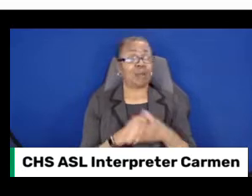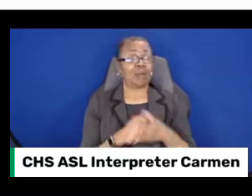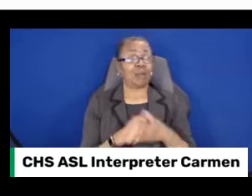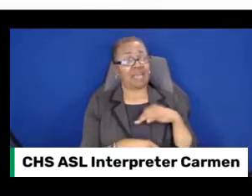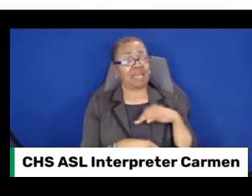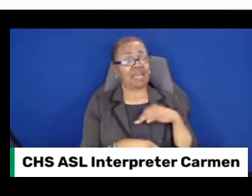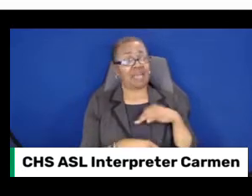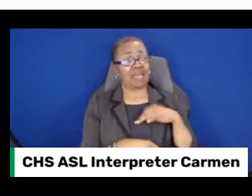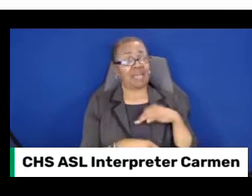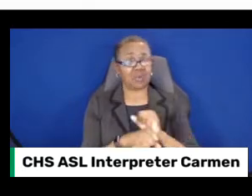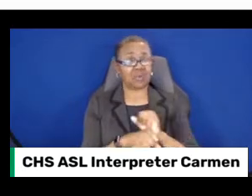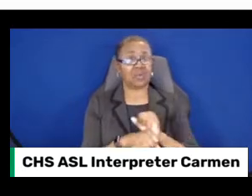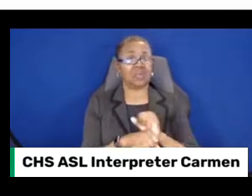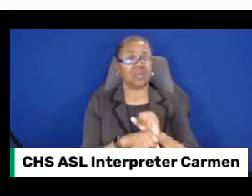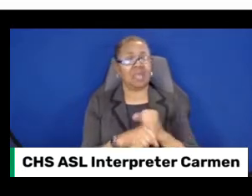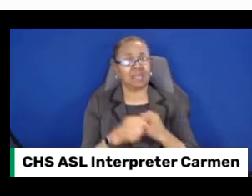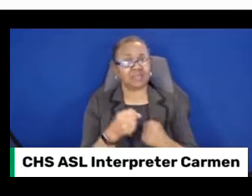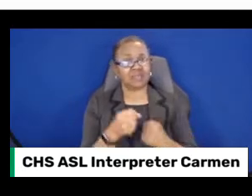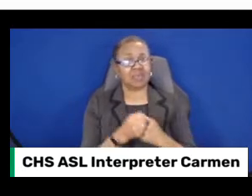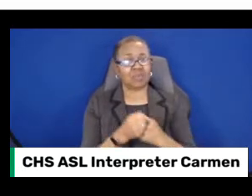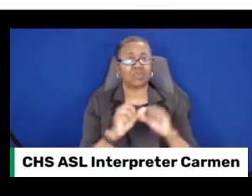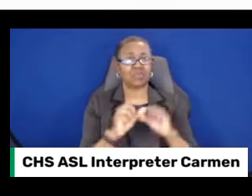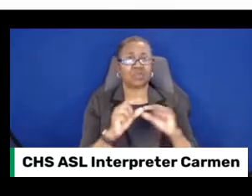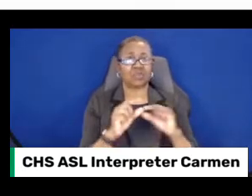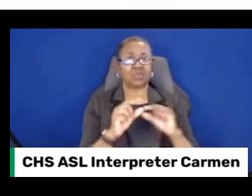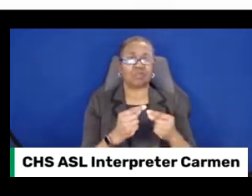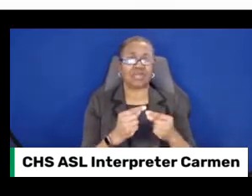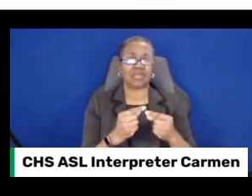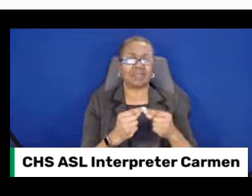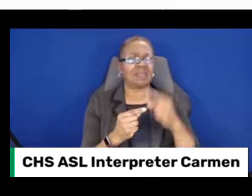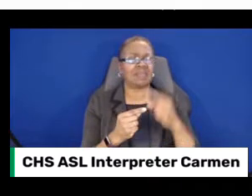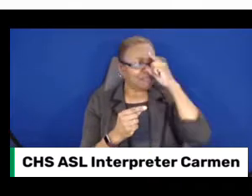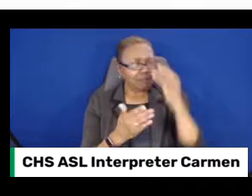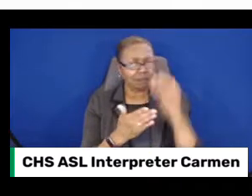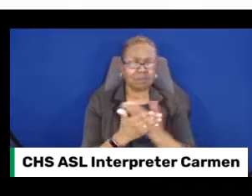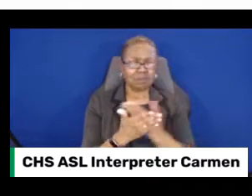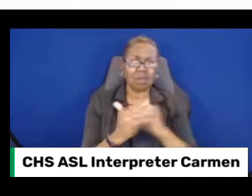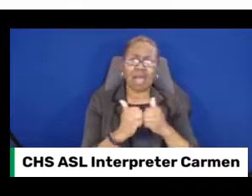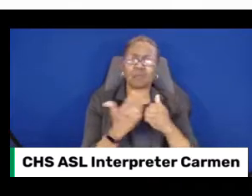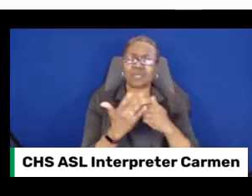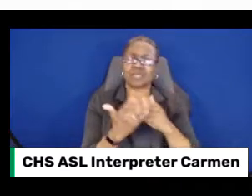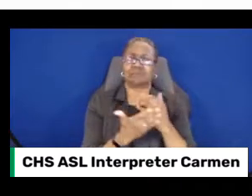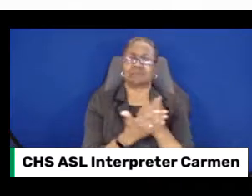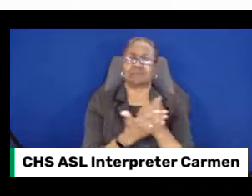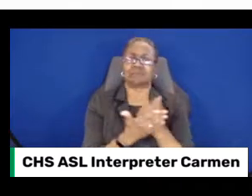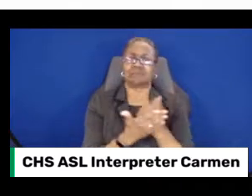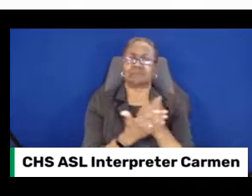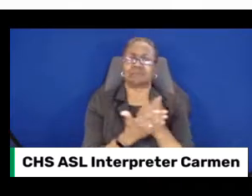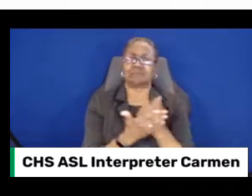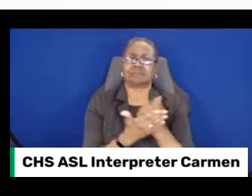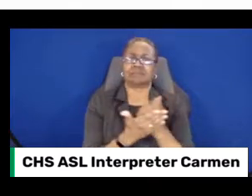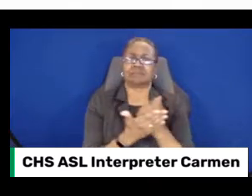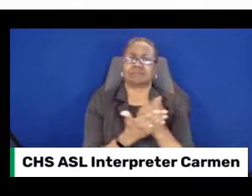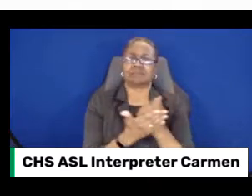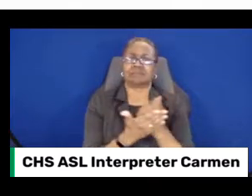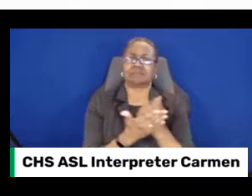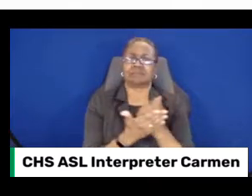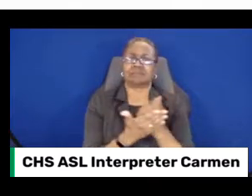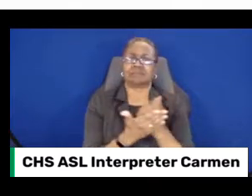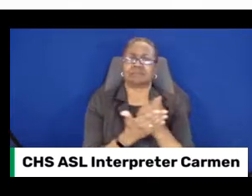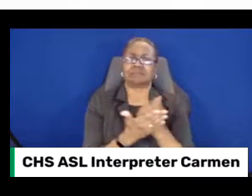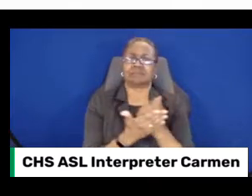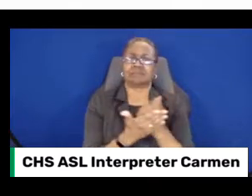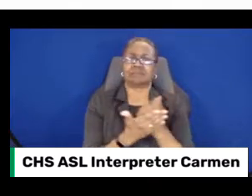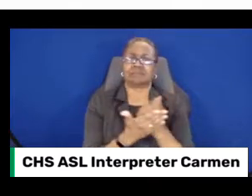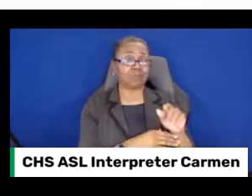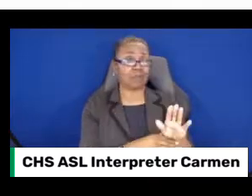in reimagining how we can leverage this work moving forward. And then February, super exciting, and you may have seen this,